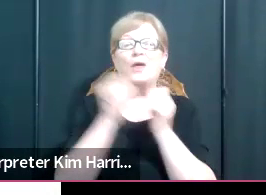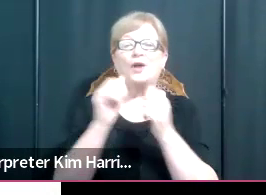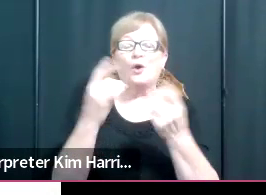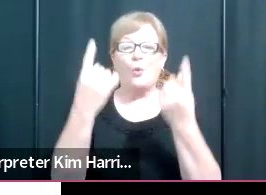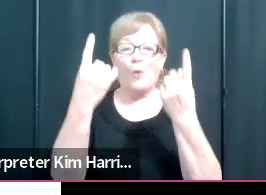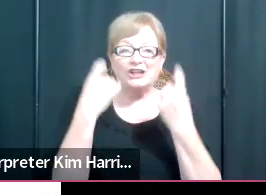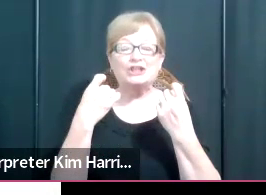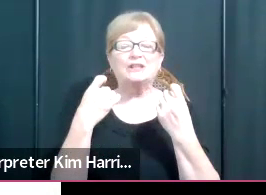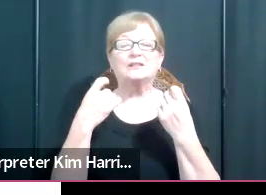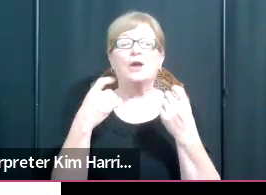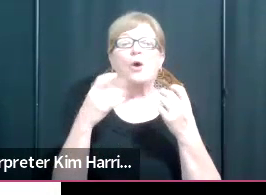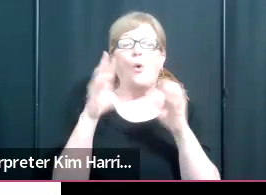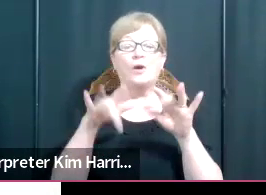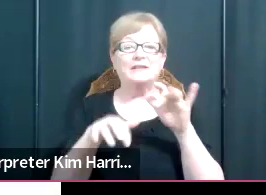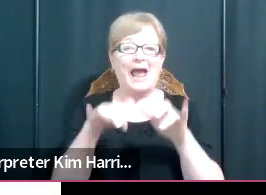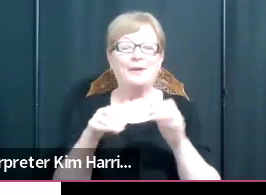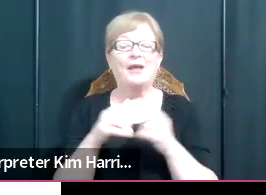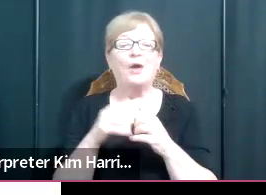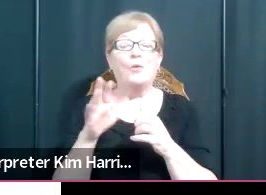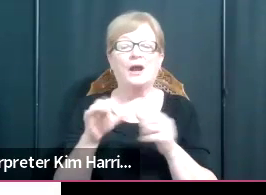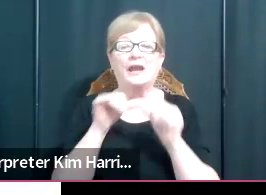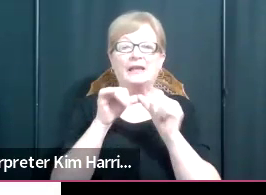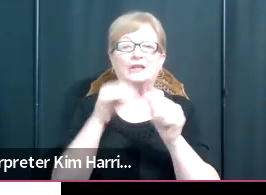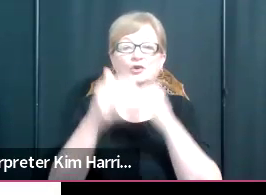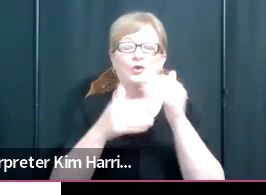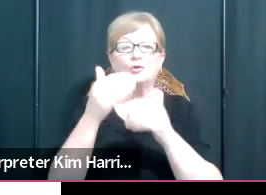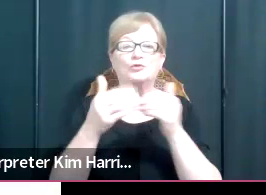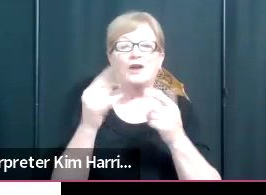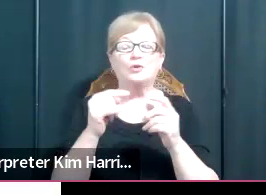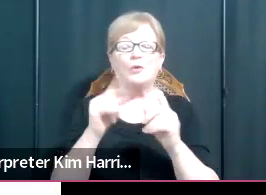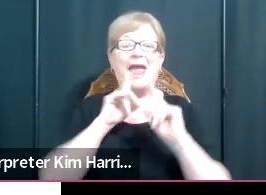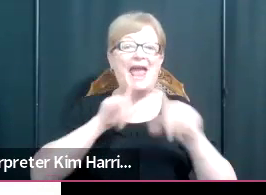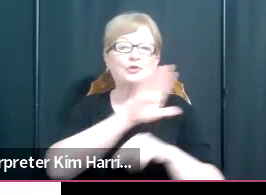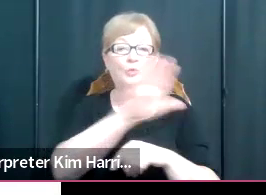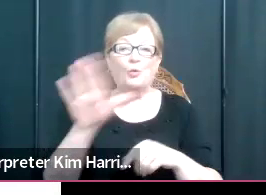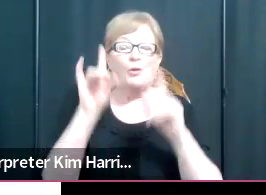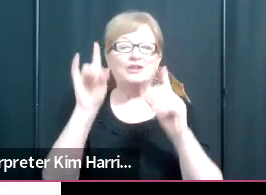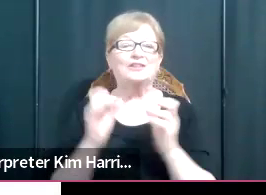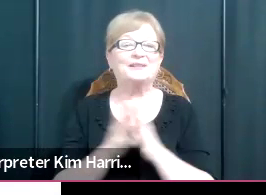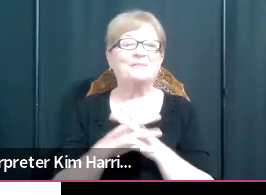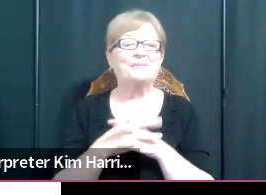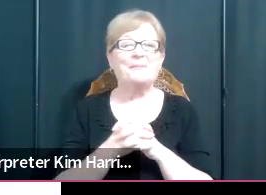Otherwise, we're just gonna keep trugging along so we can try to get through all of this.